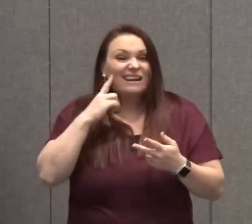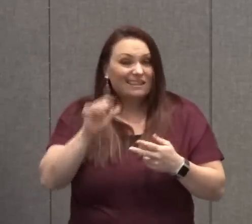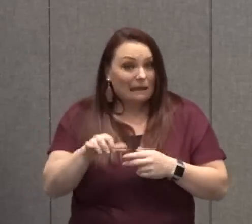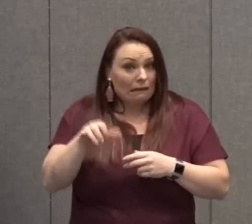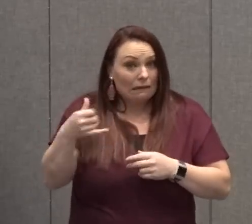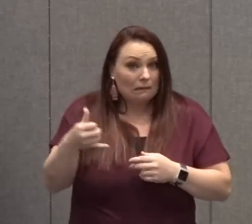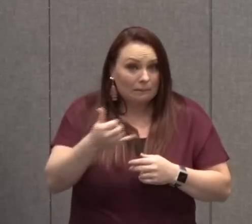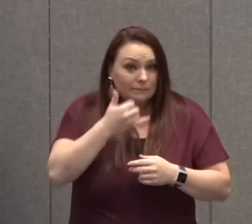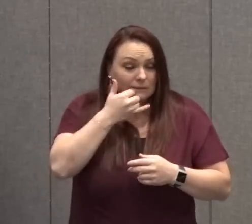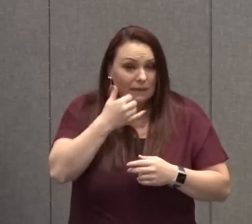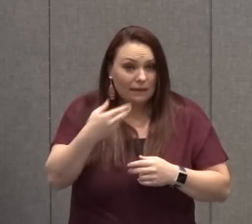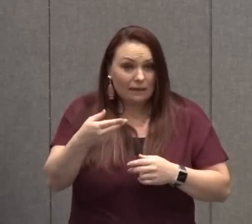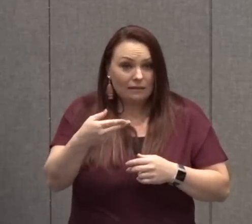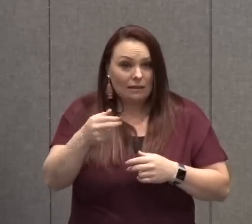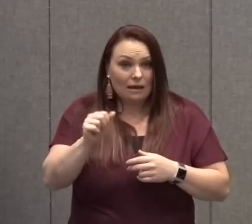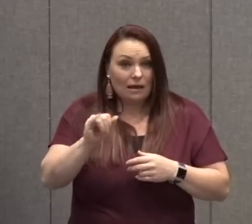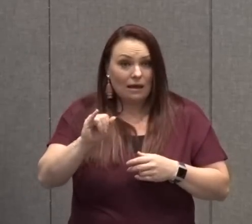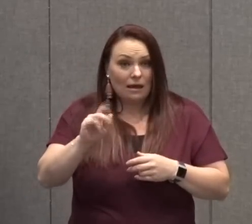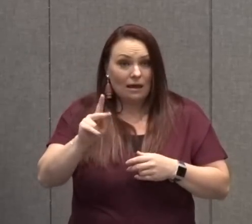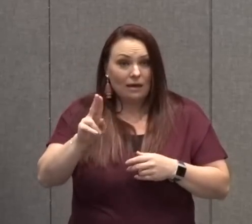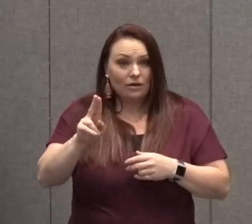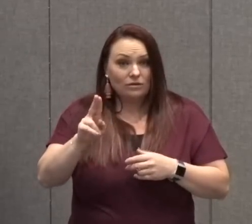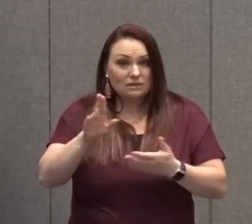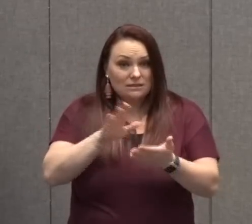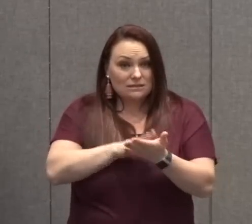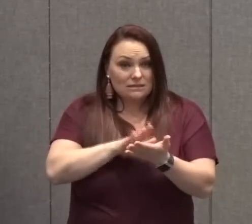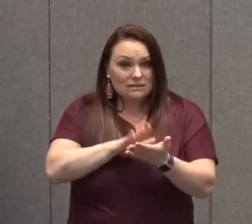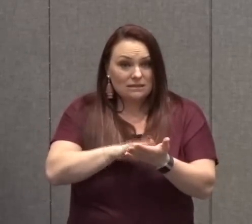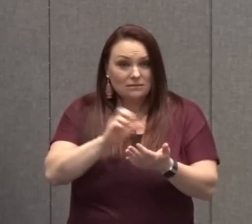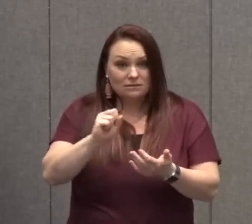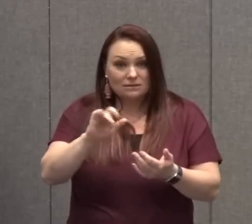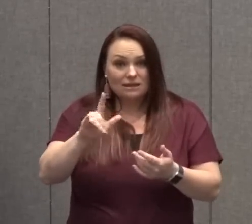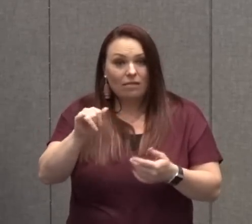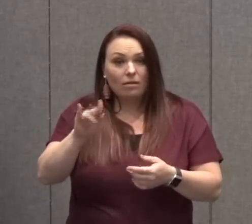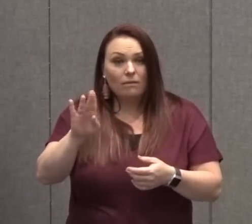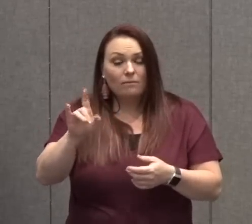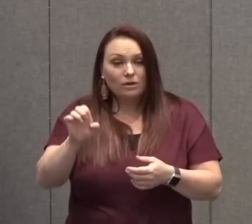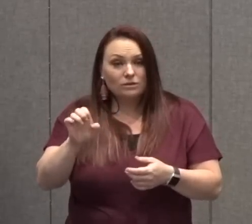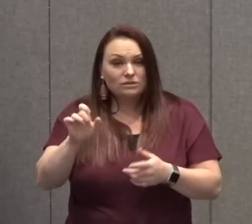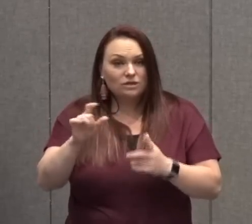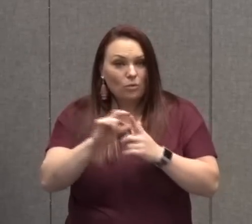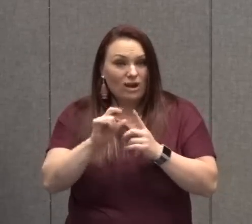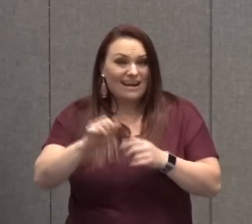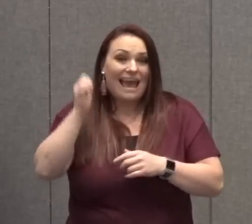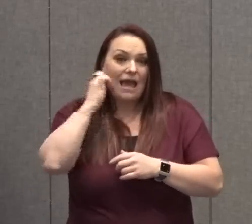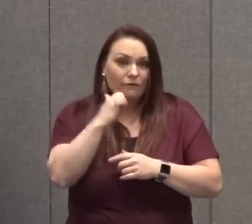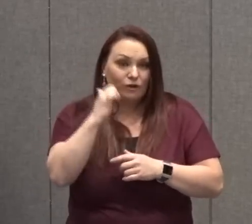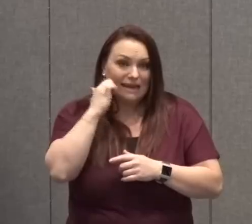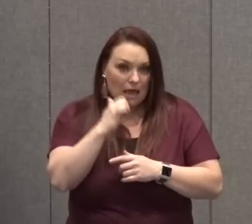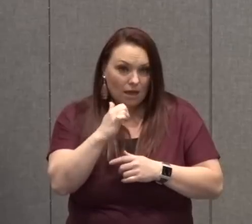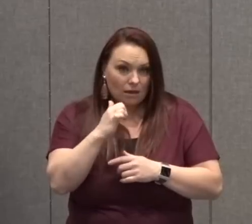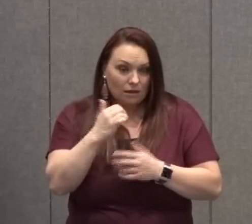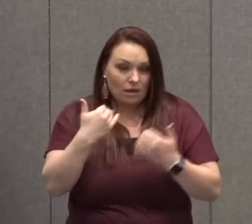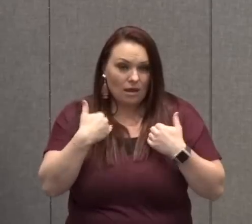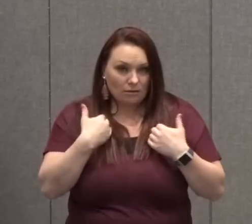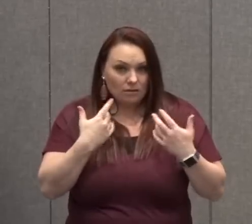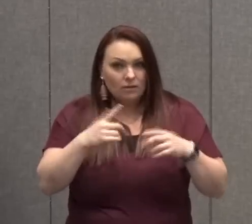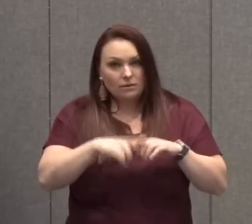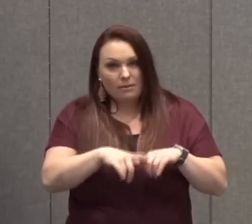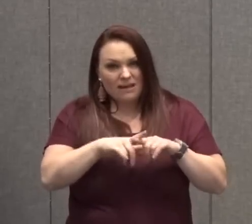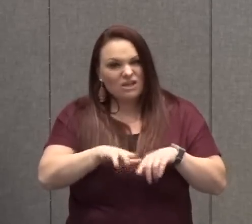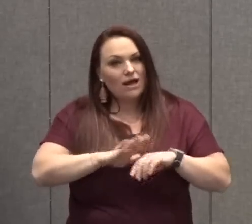when I couldn't figure out how many syllables every day had. I think it depends on